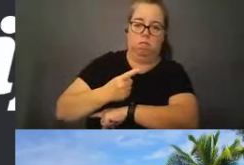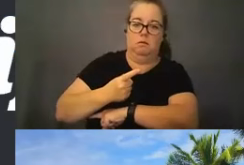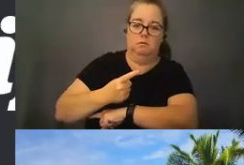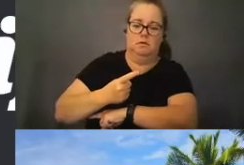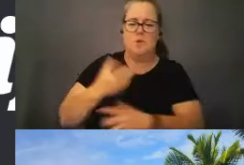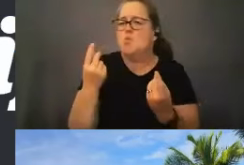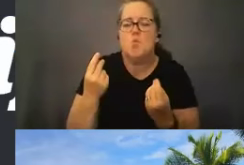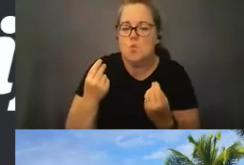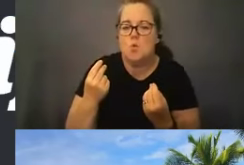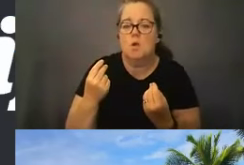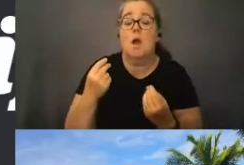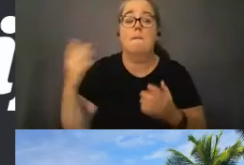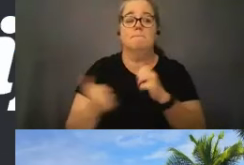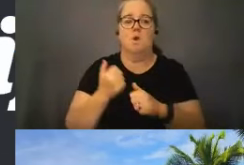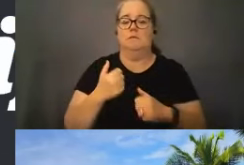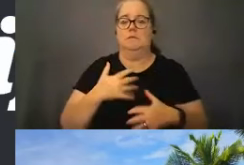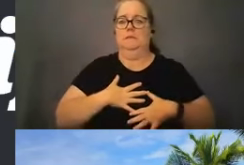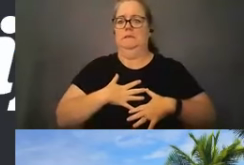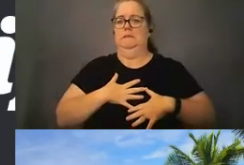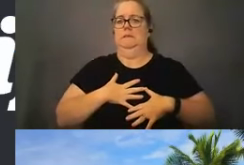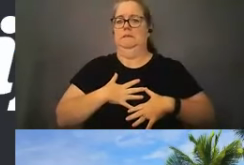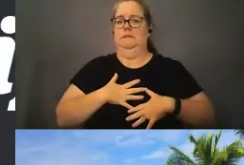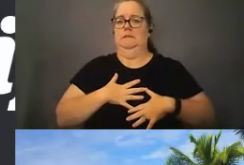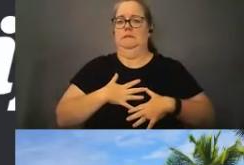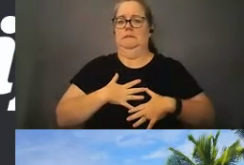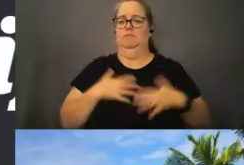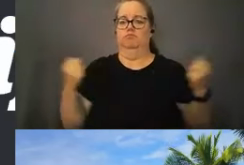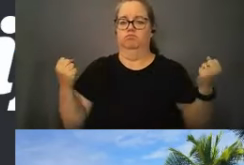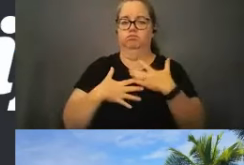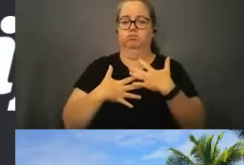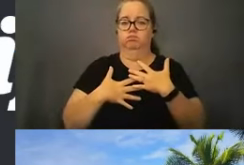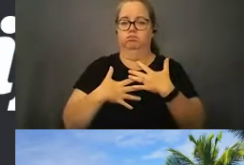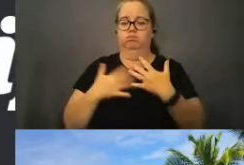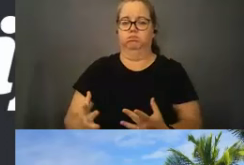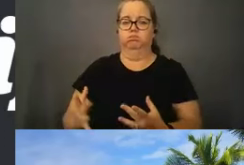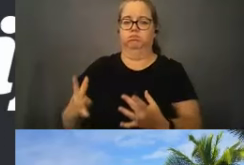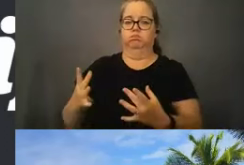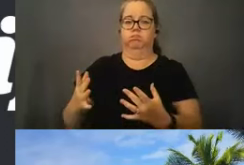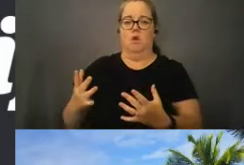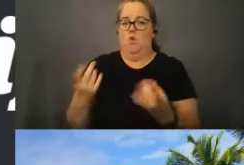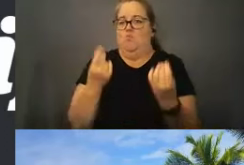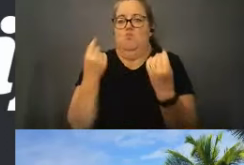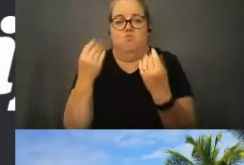Probably the most common one is being unsure of what to do.